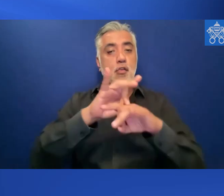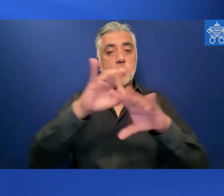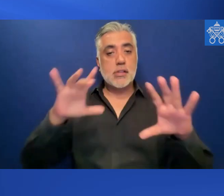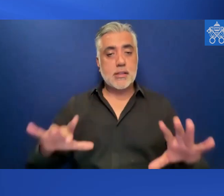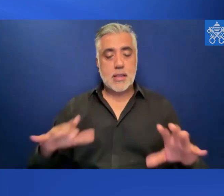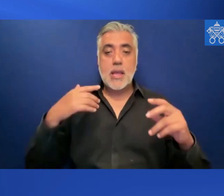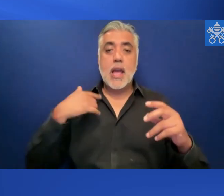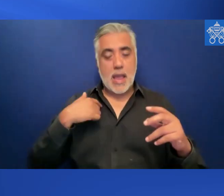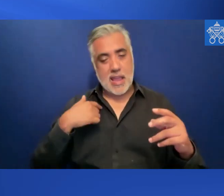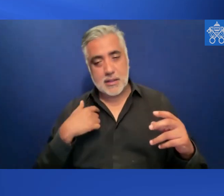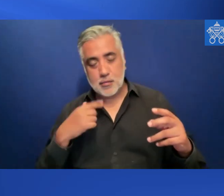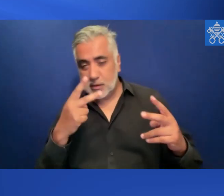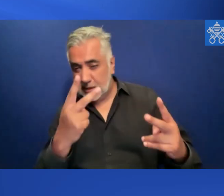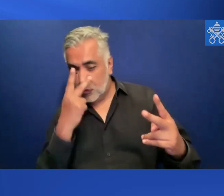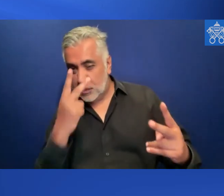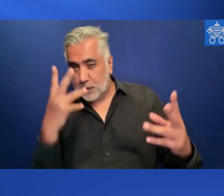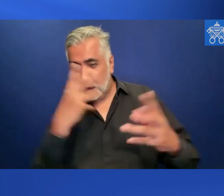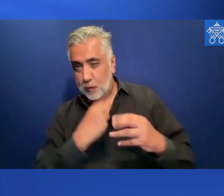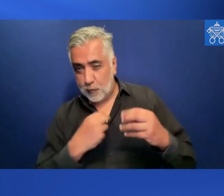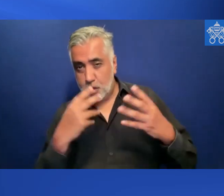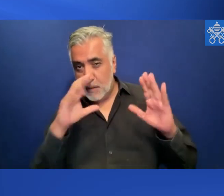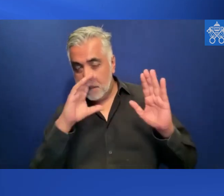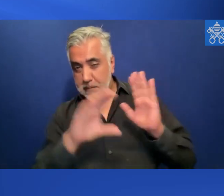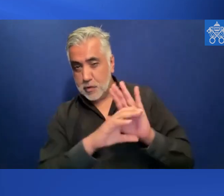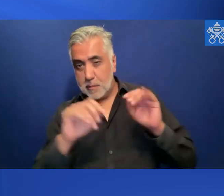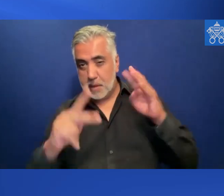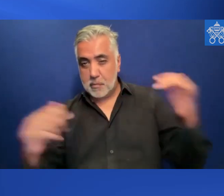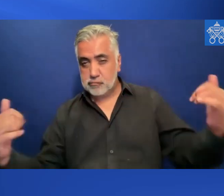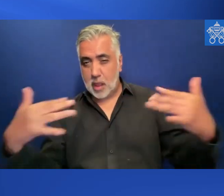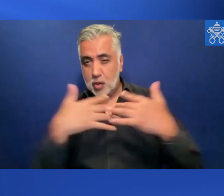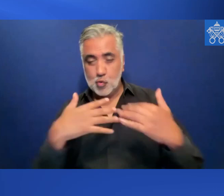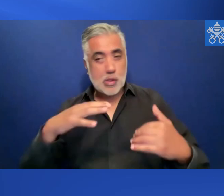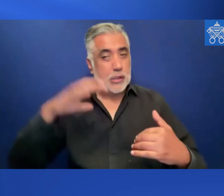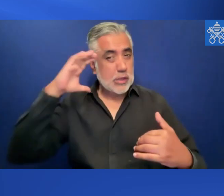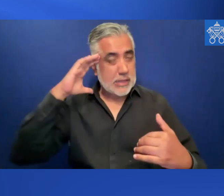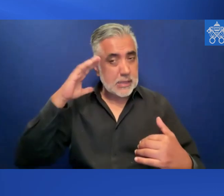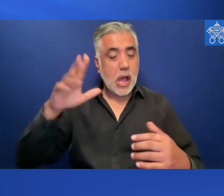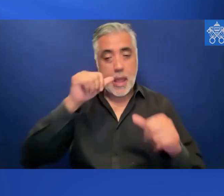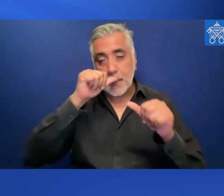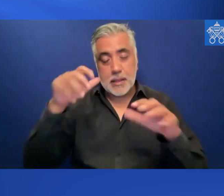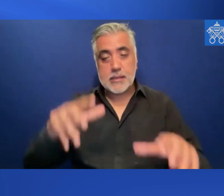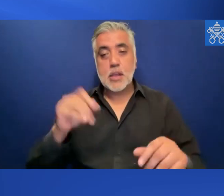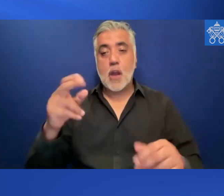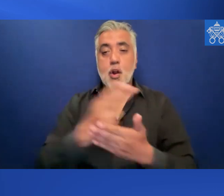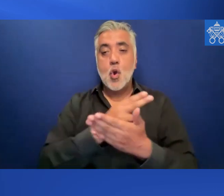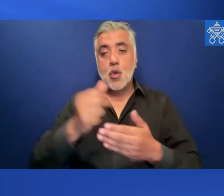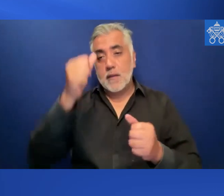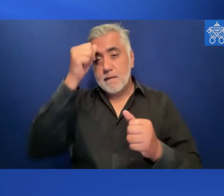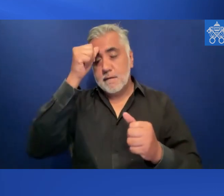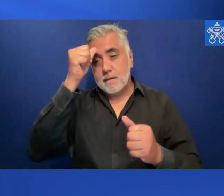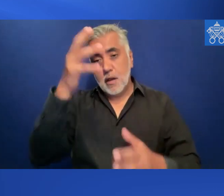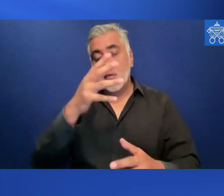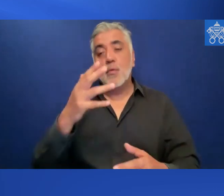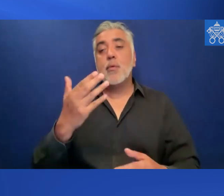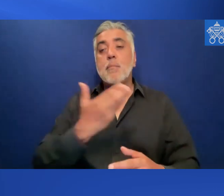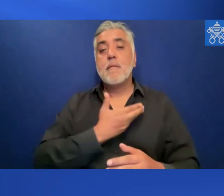and I wish you a beautiful Sunday. We leave you with these beautiful images of pilgrims who had gathered here to listen and to receive the blessings of our Holy